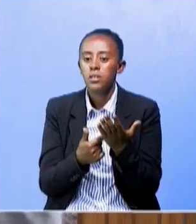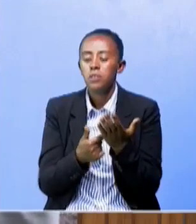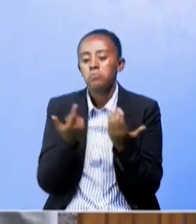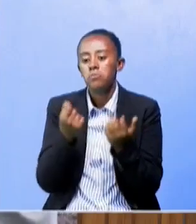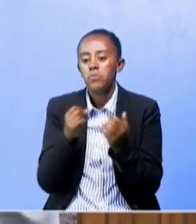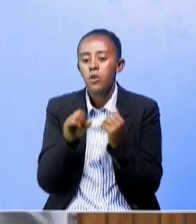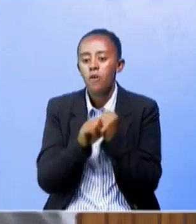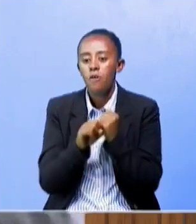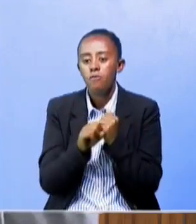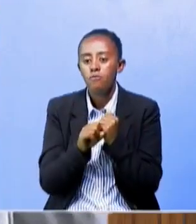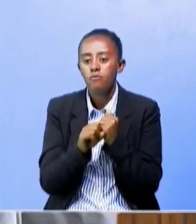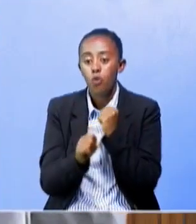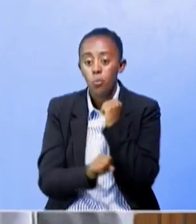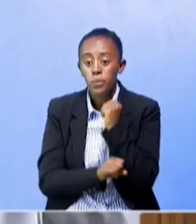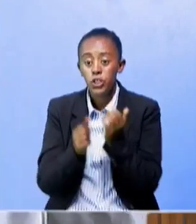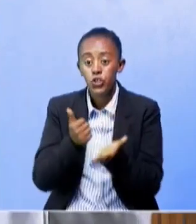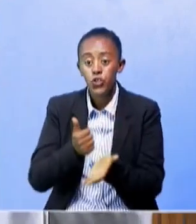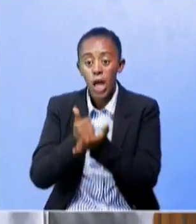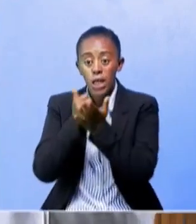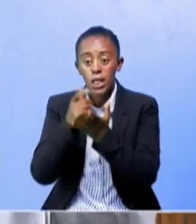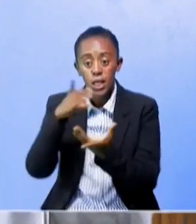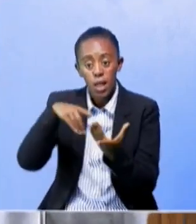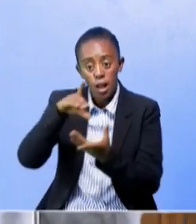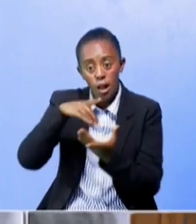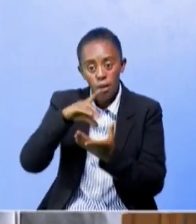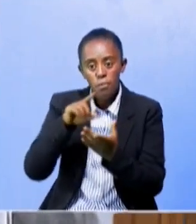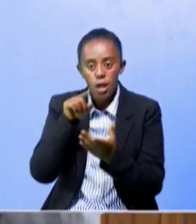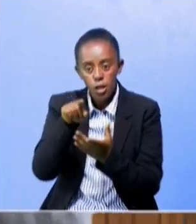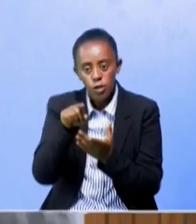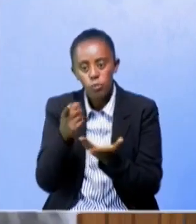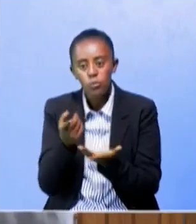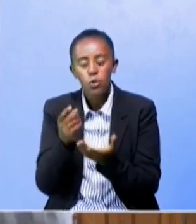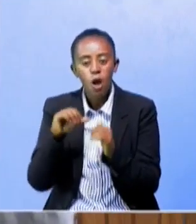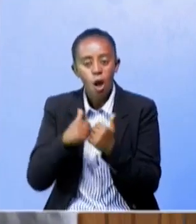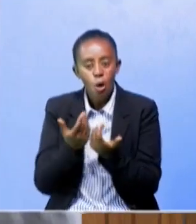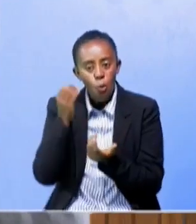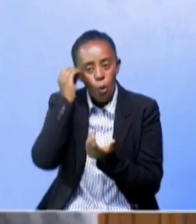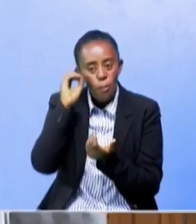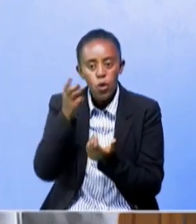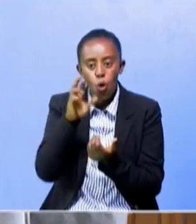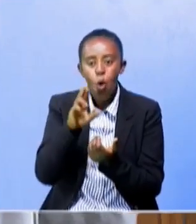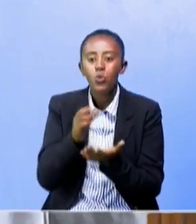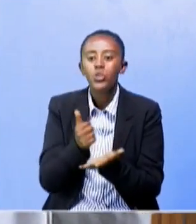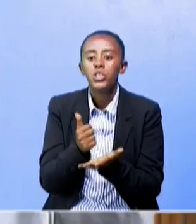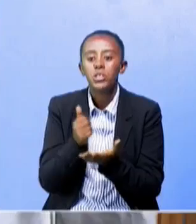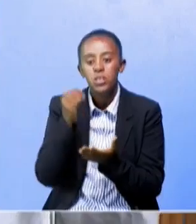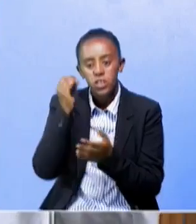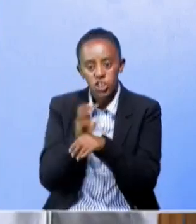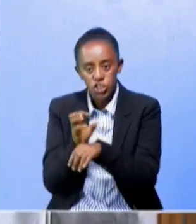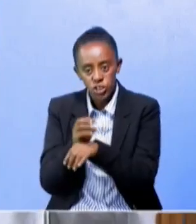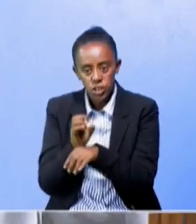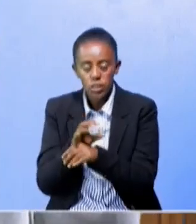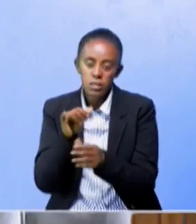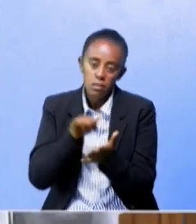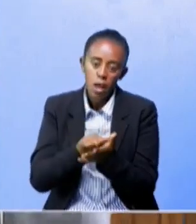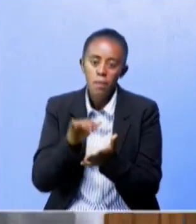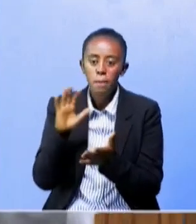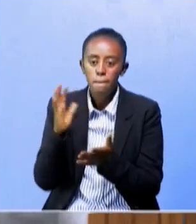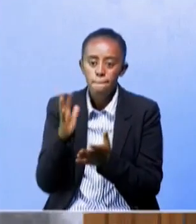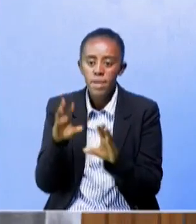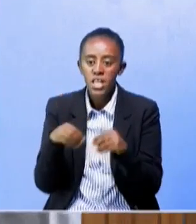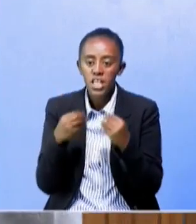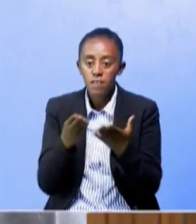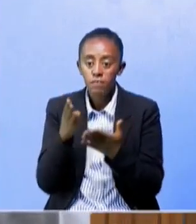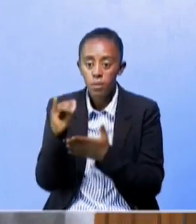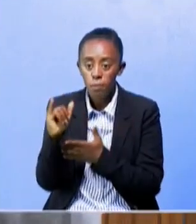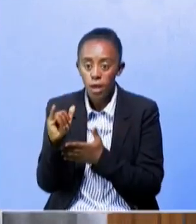forming a charity club, and you may have opinions or suggestions that may be given